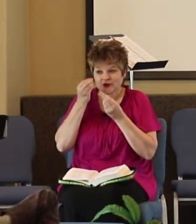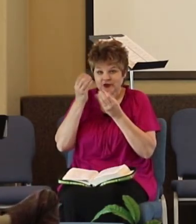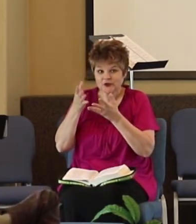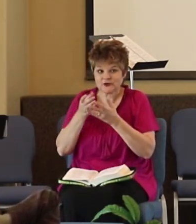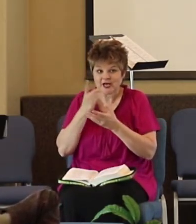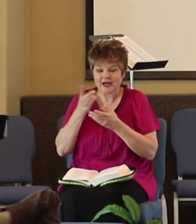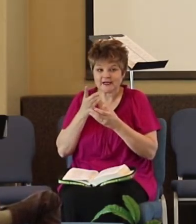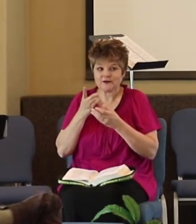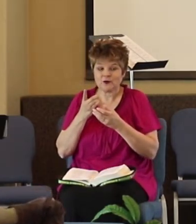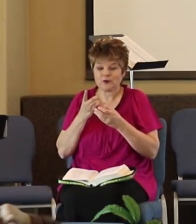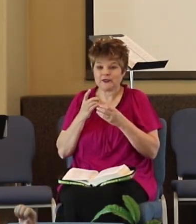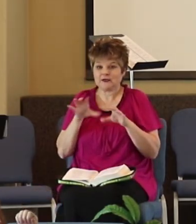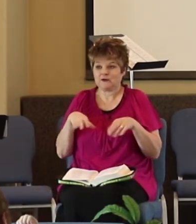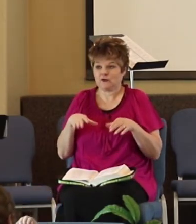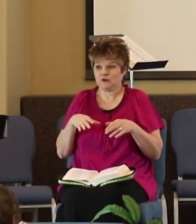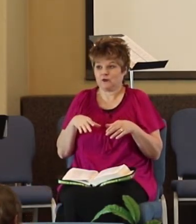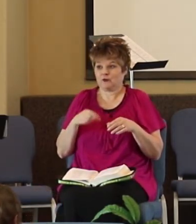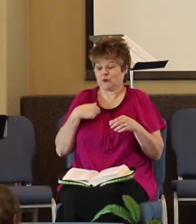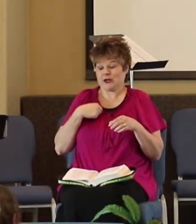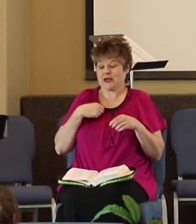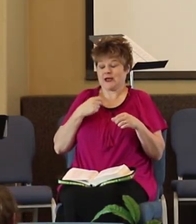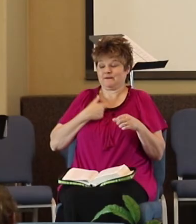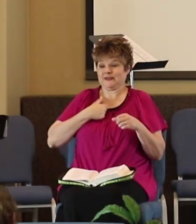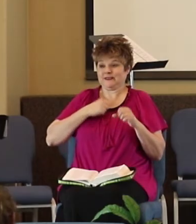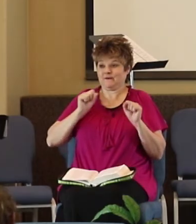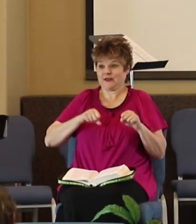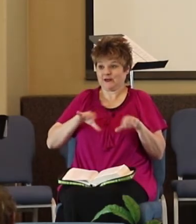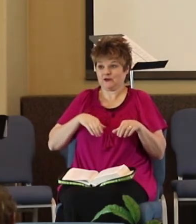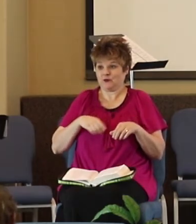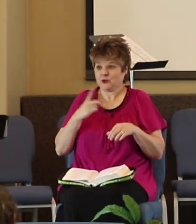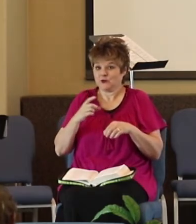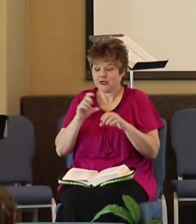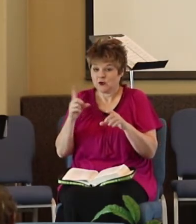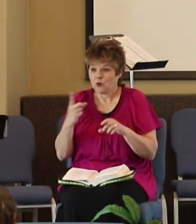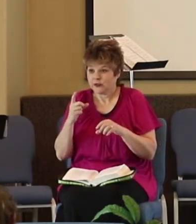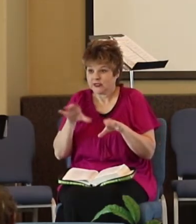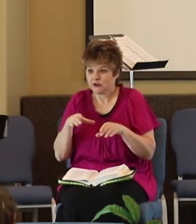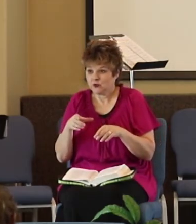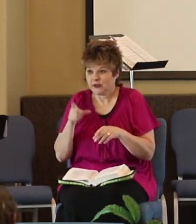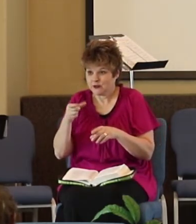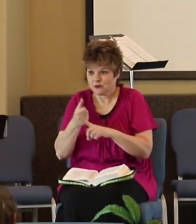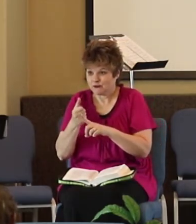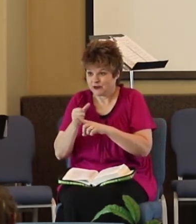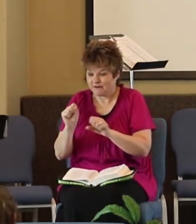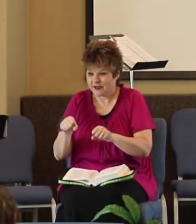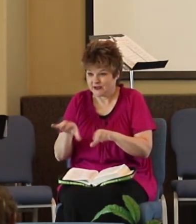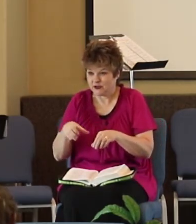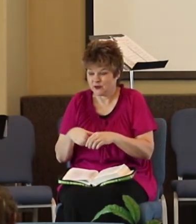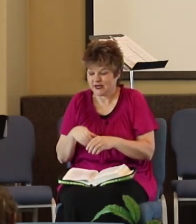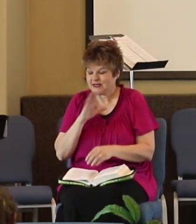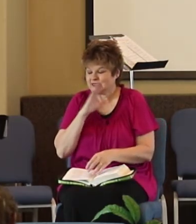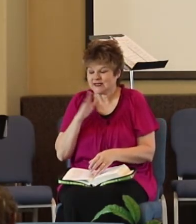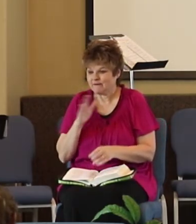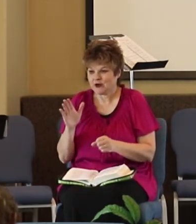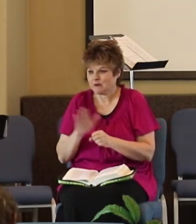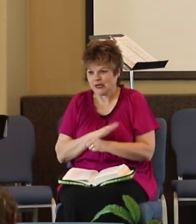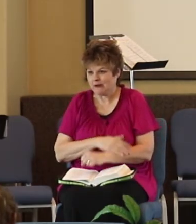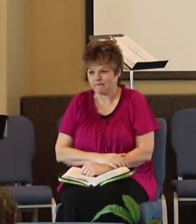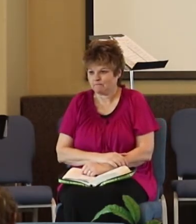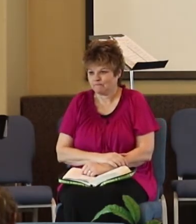only do what I can do, right? You can only do what you can do. And here's the reality. It's never going to be enough.